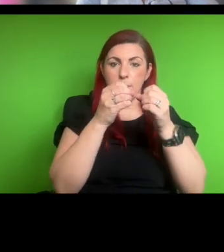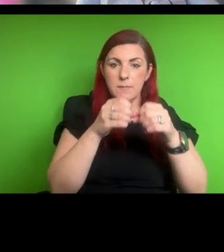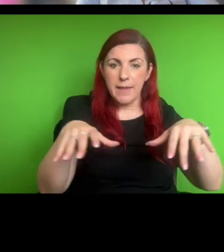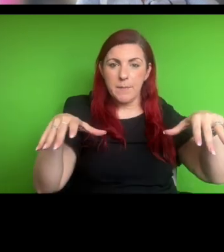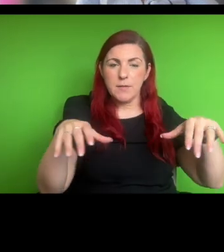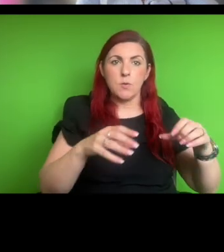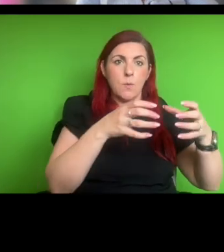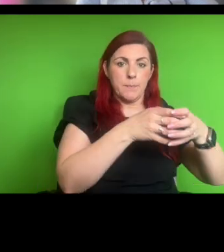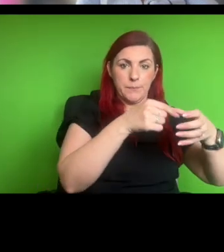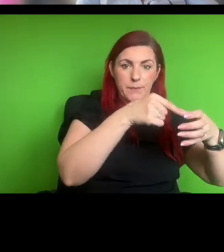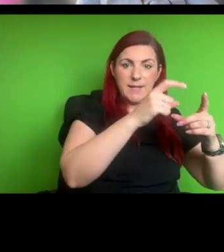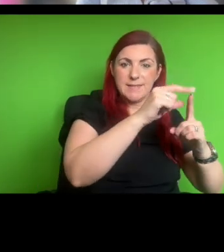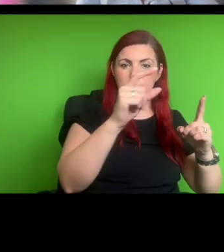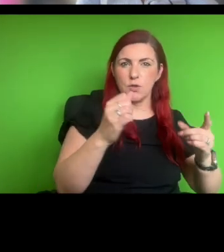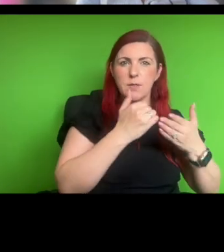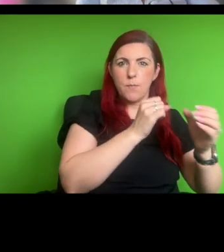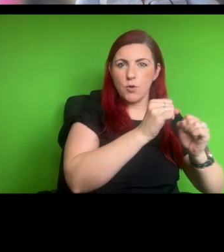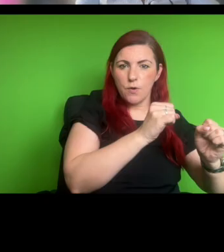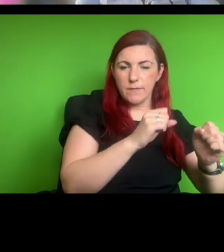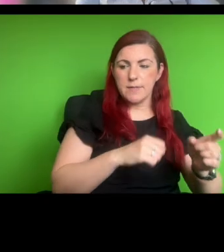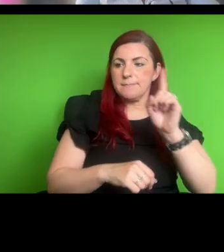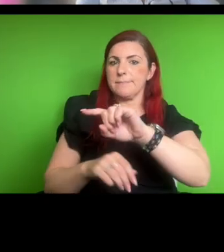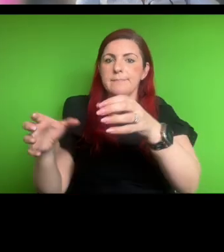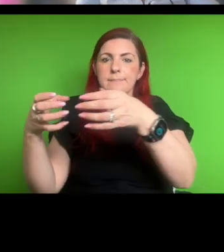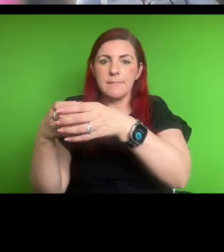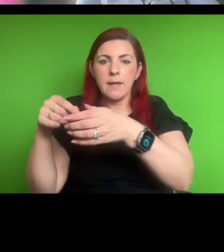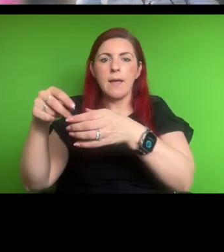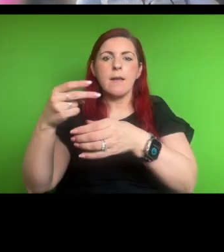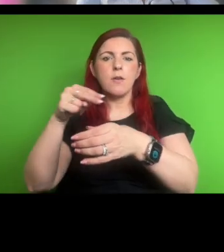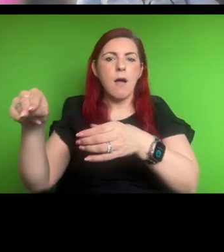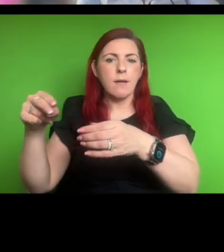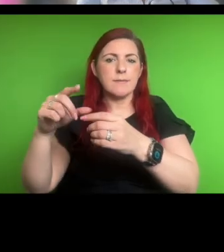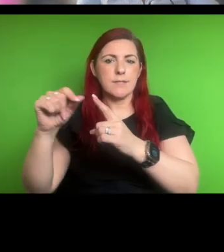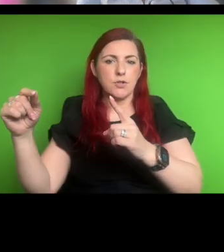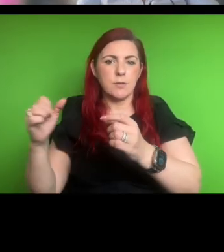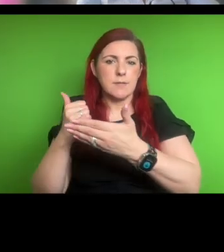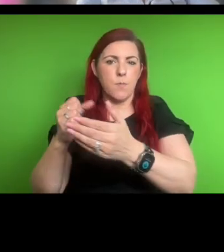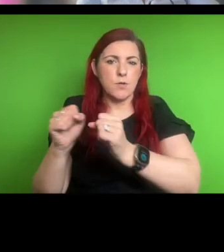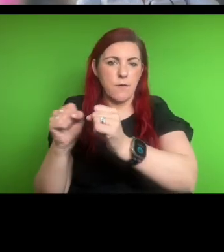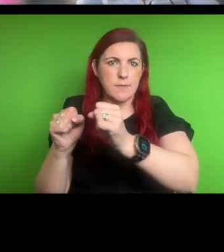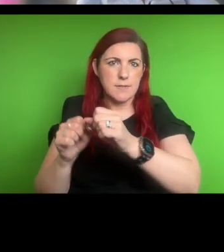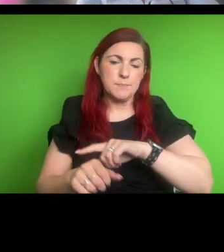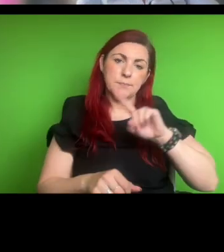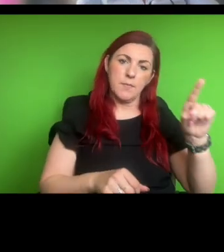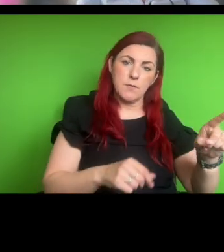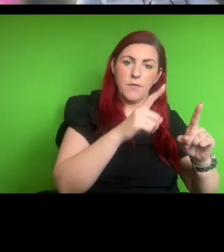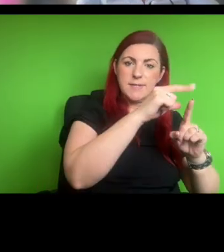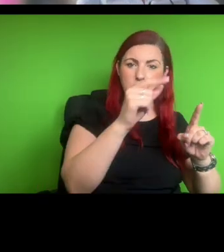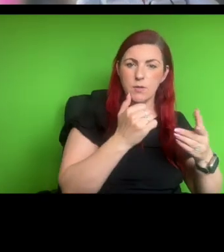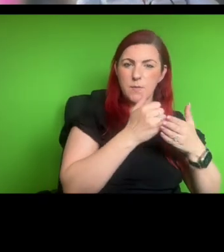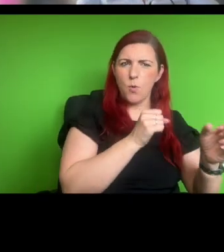and non-digital support services. Digital support services include automated